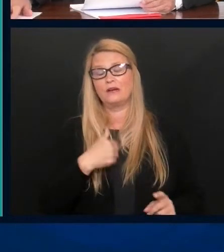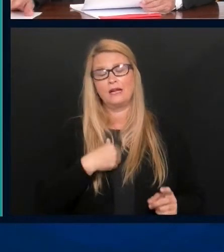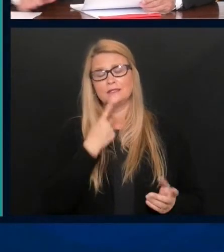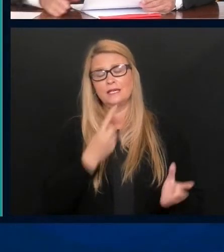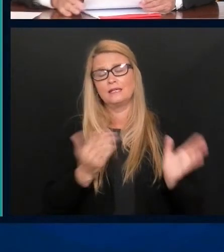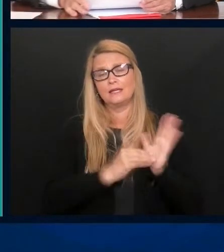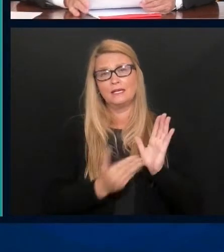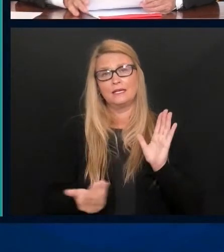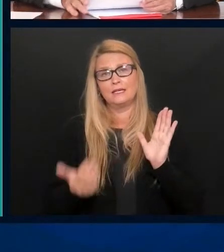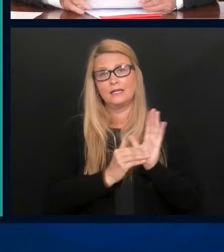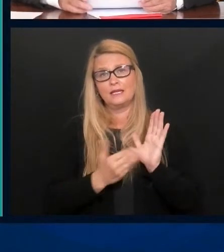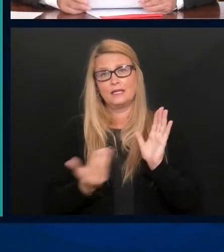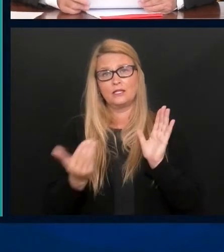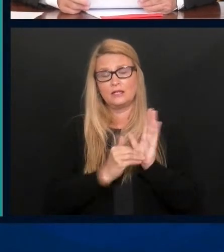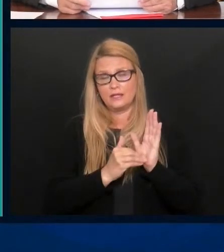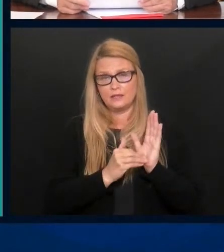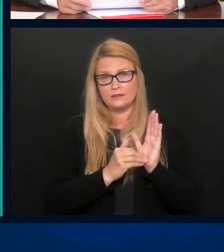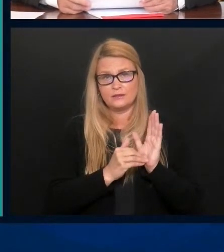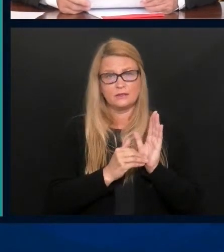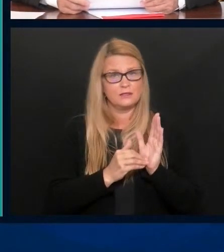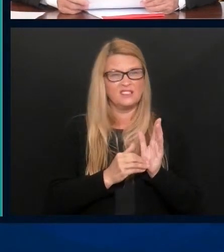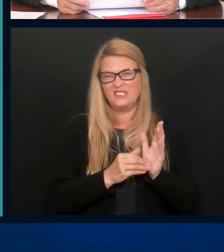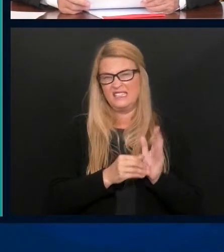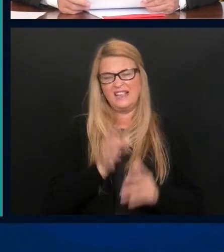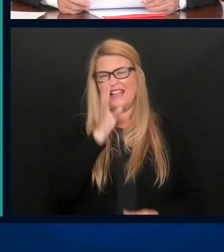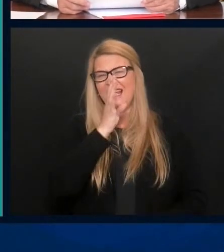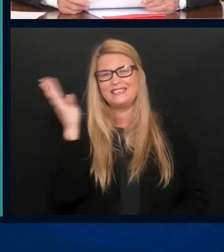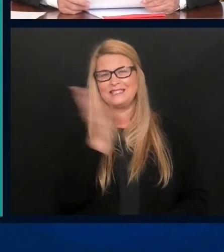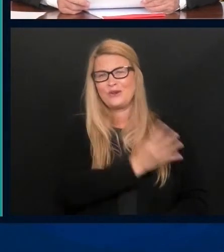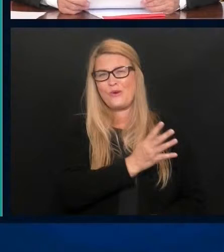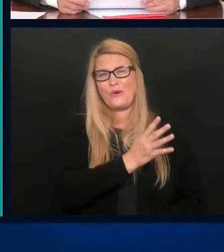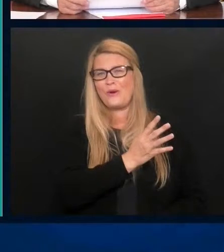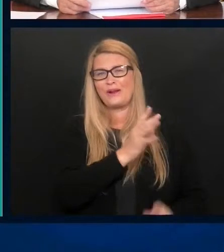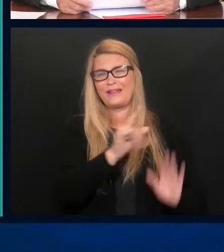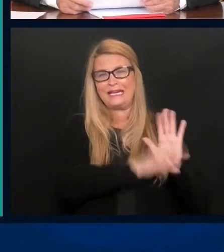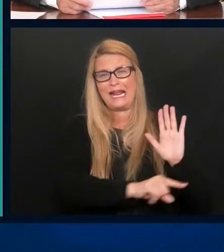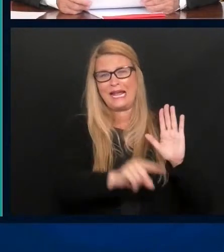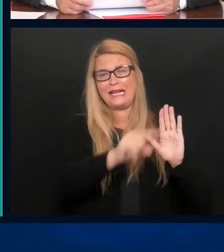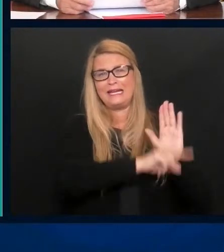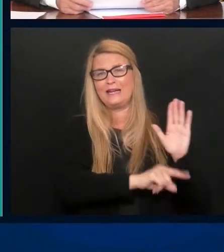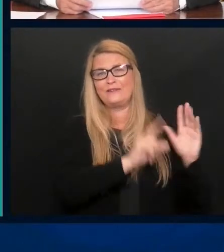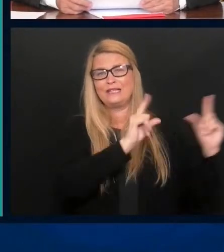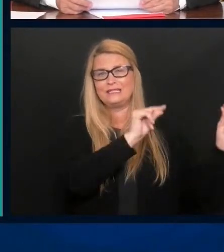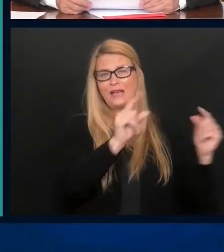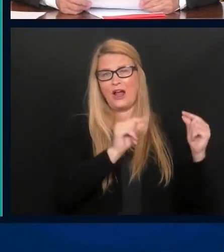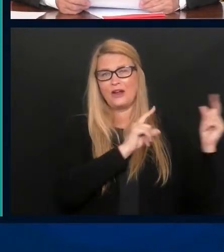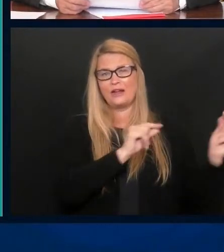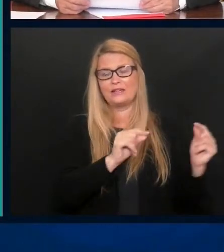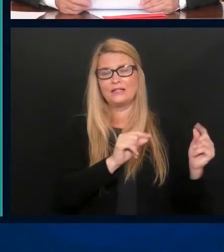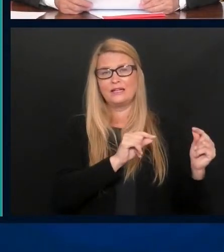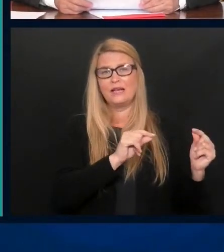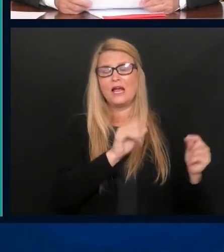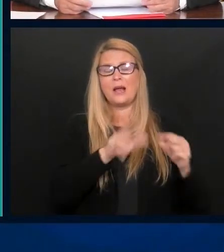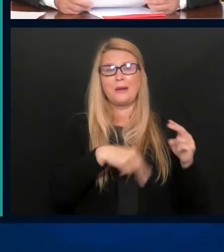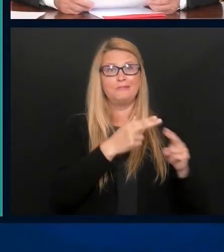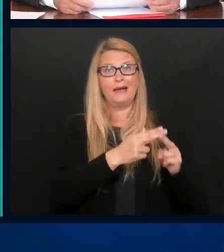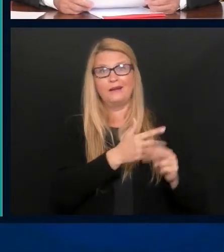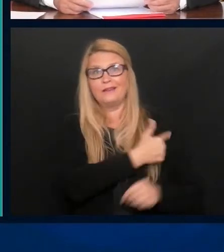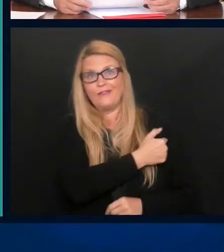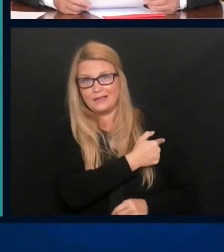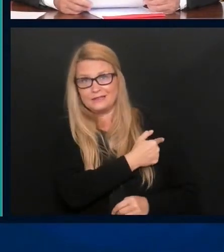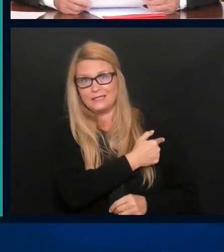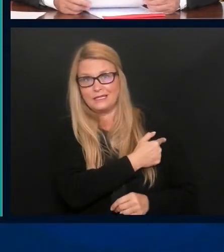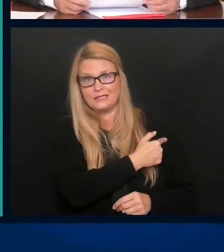over. Quit paying attention to these people that, misery loves company. I've said this a bunch of times.